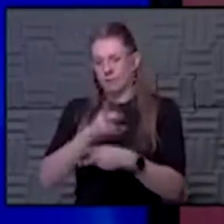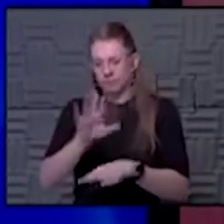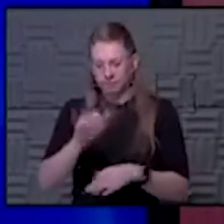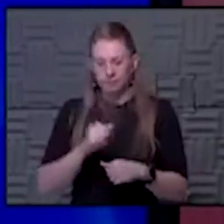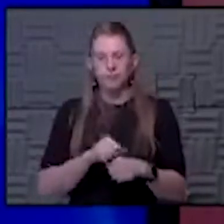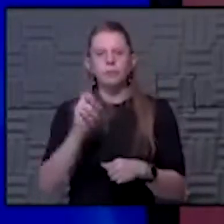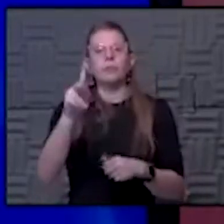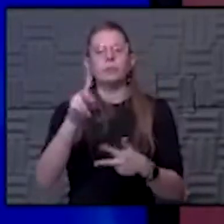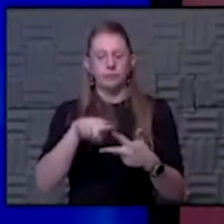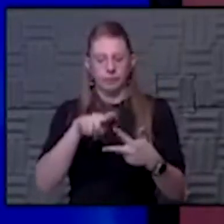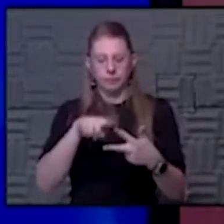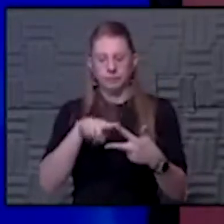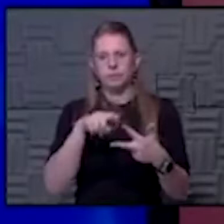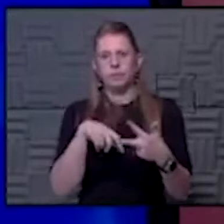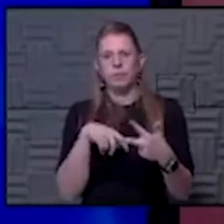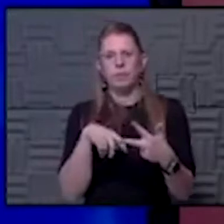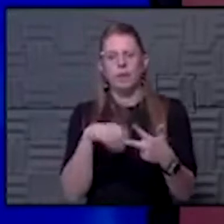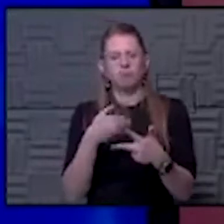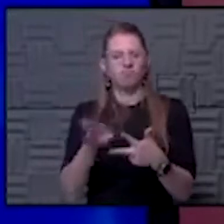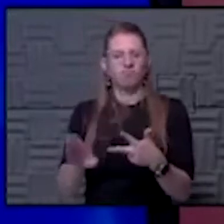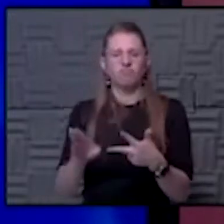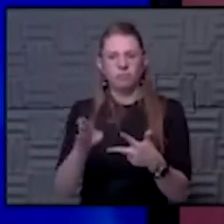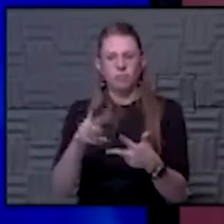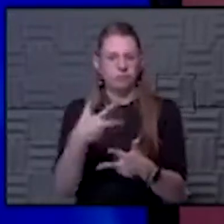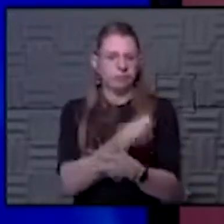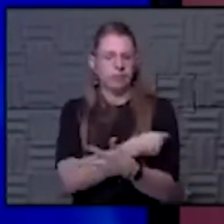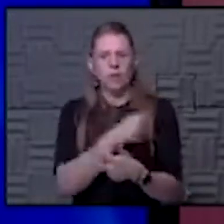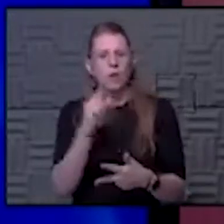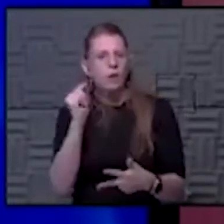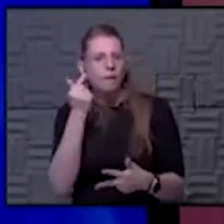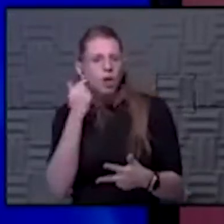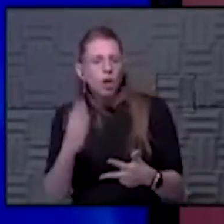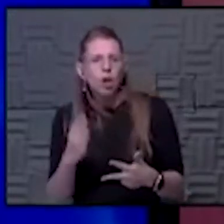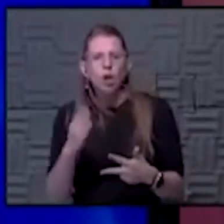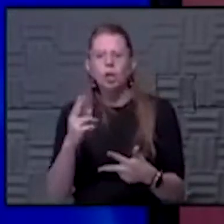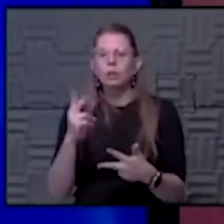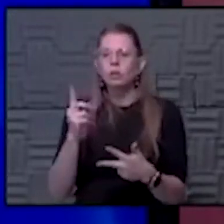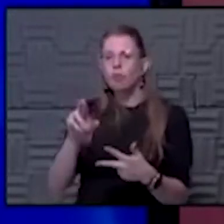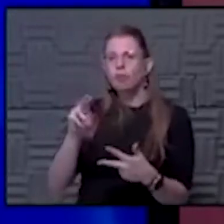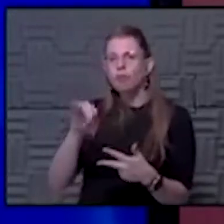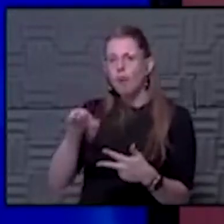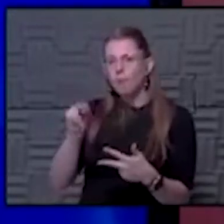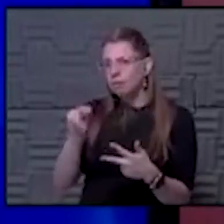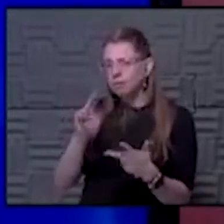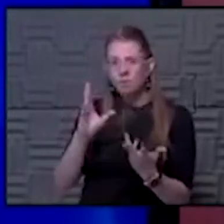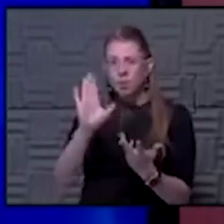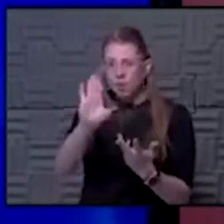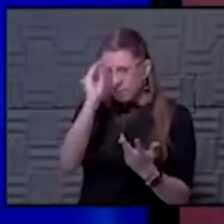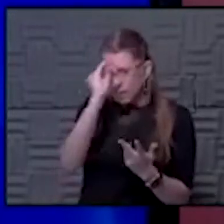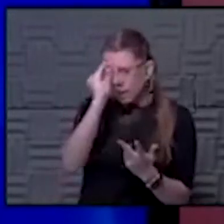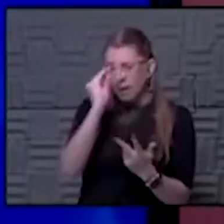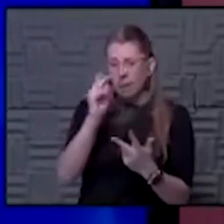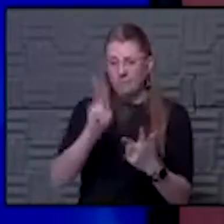it down. Guys, what do you think, Governor or Dr. Norman, what do you think of folks in a